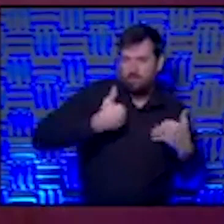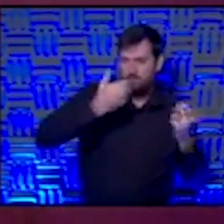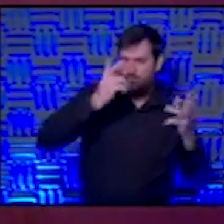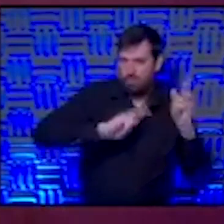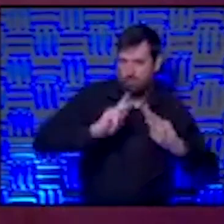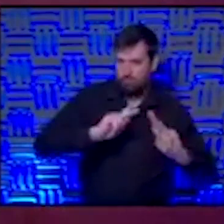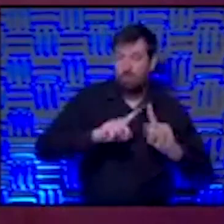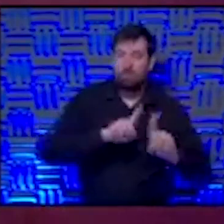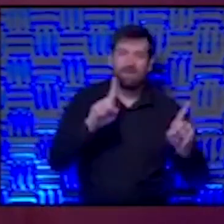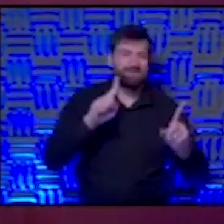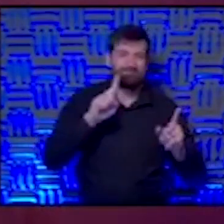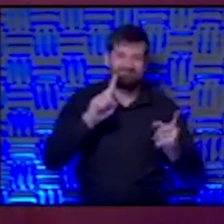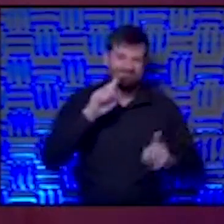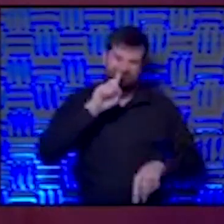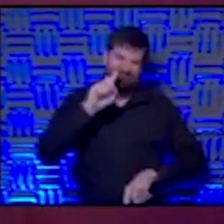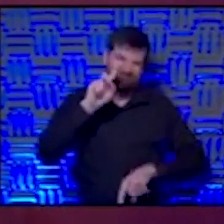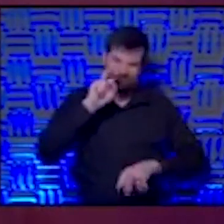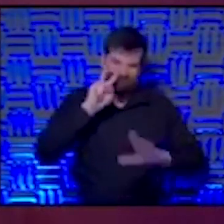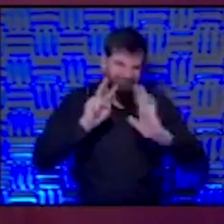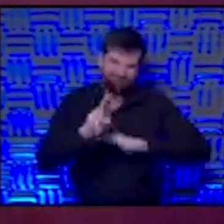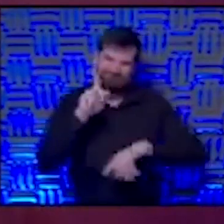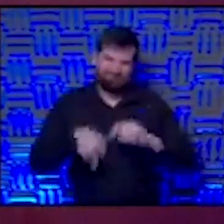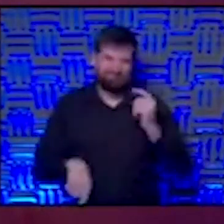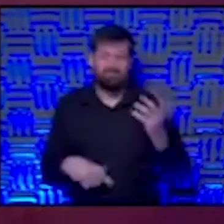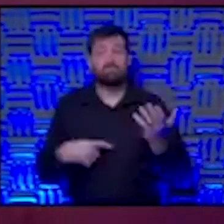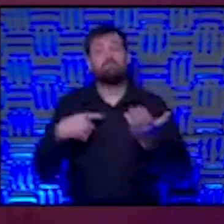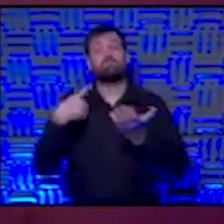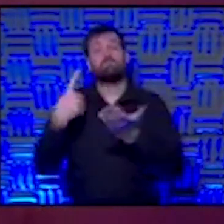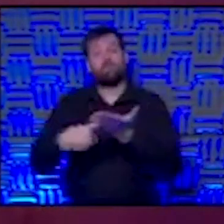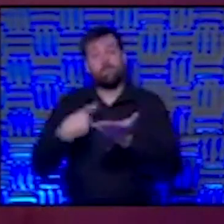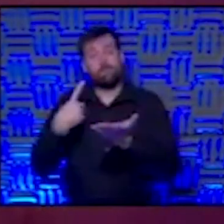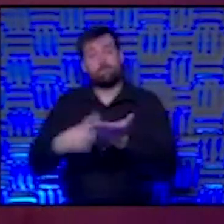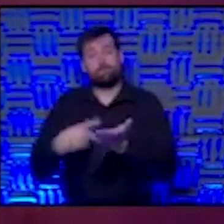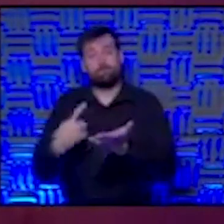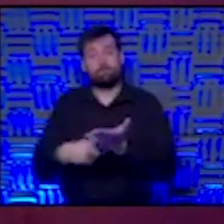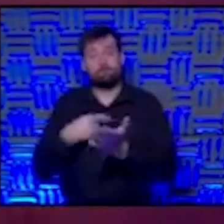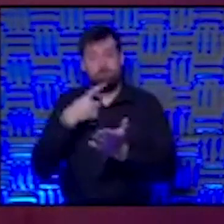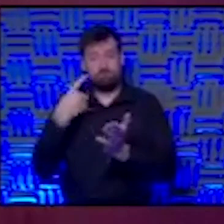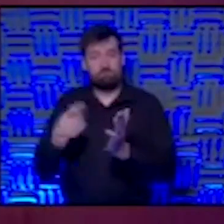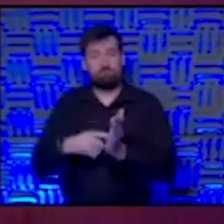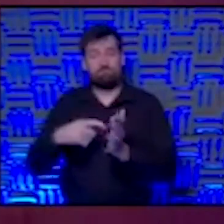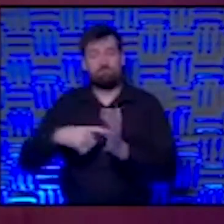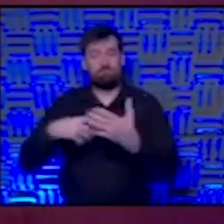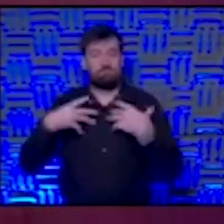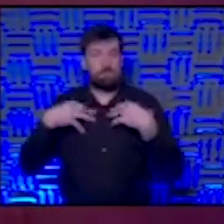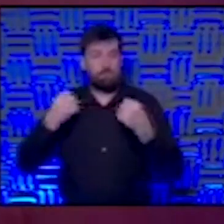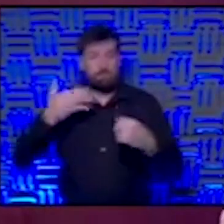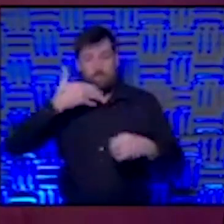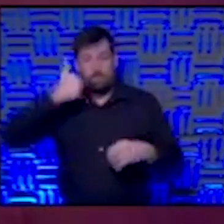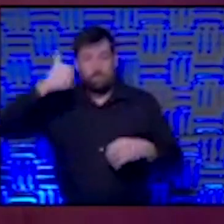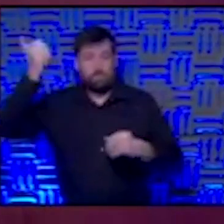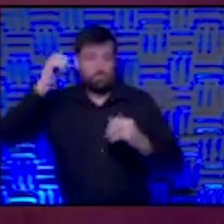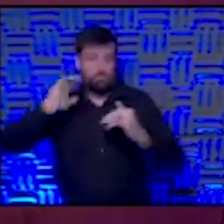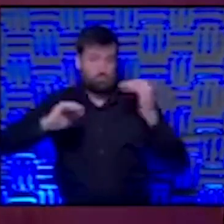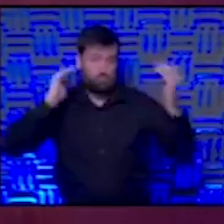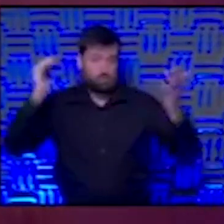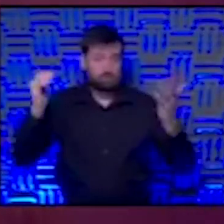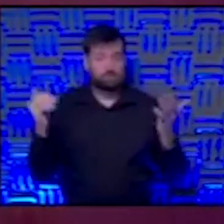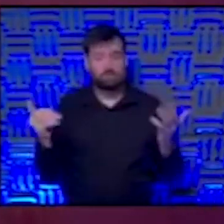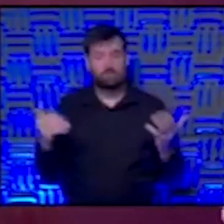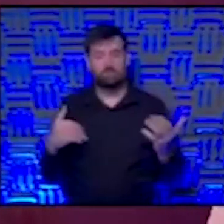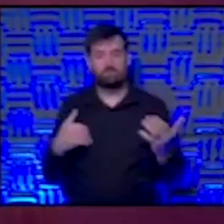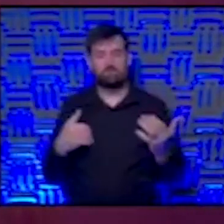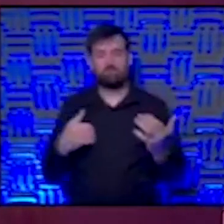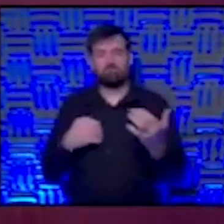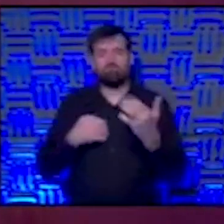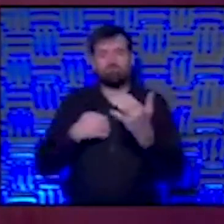again, it's a little unpredictable. And sometimes we find that healthy older adults are really using all